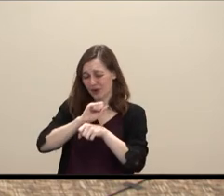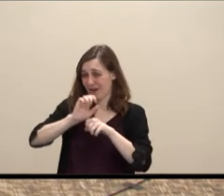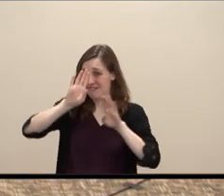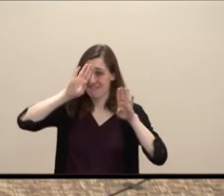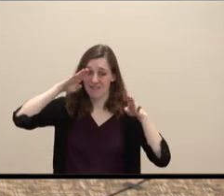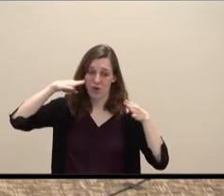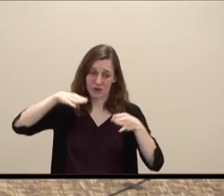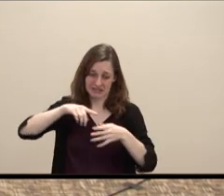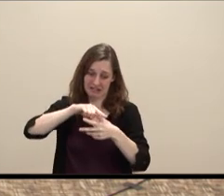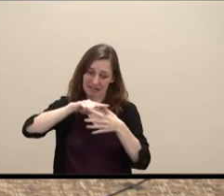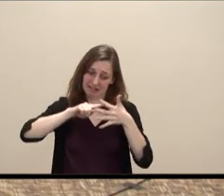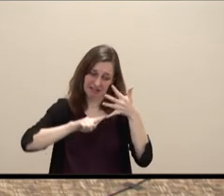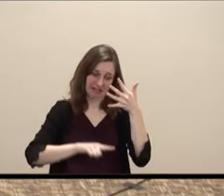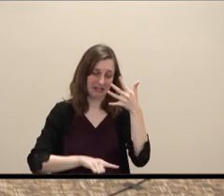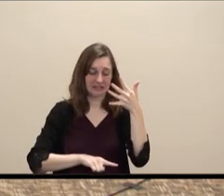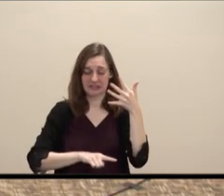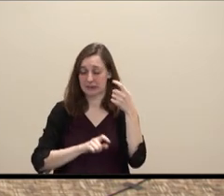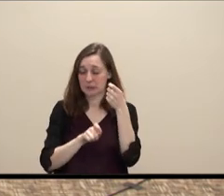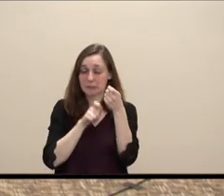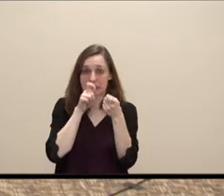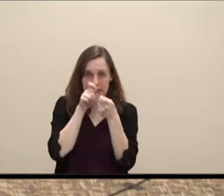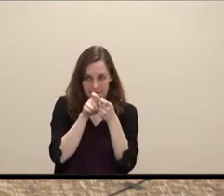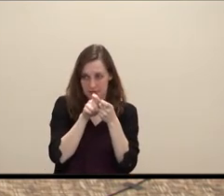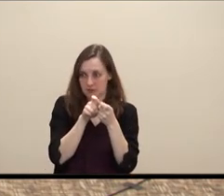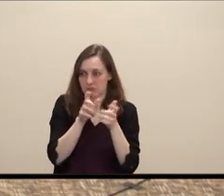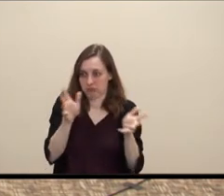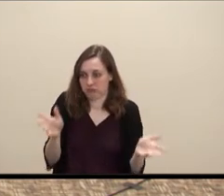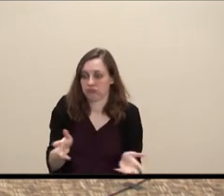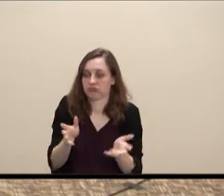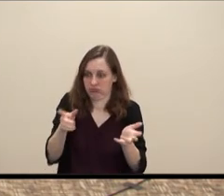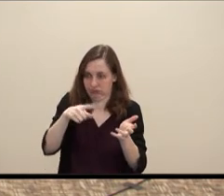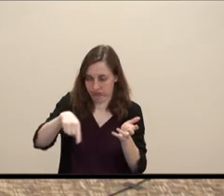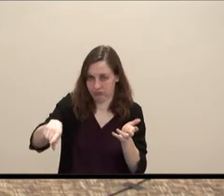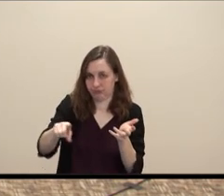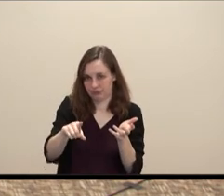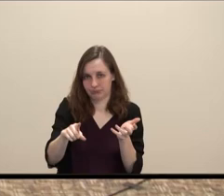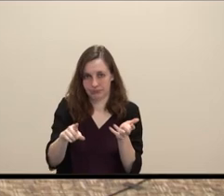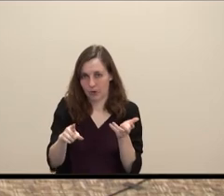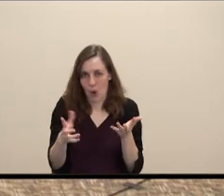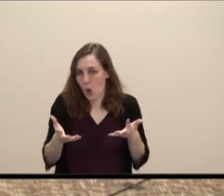things directed at that work specifically anyway,